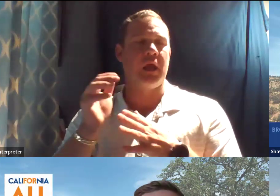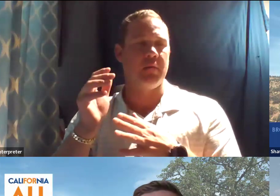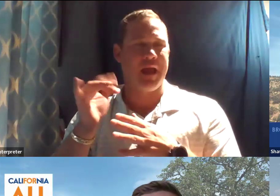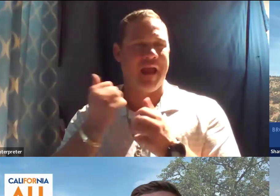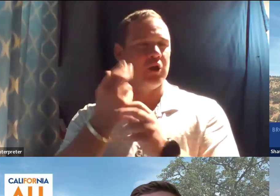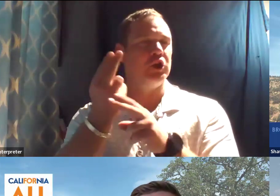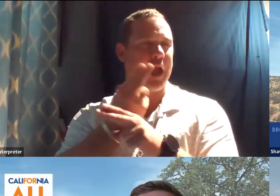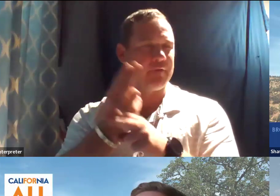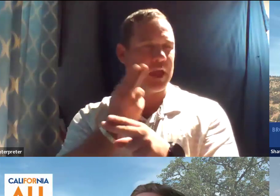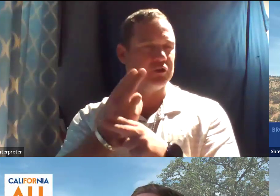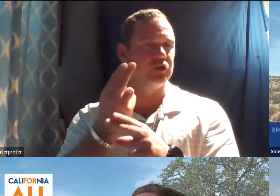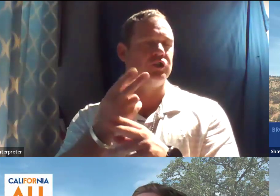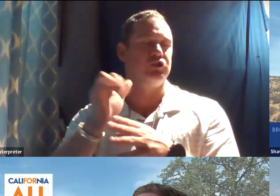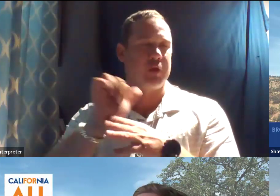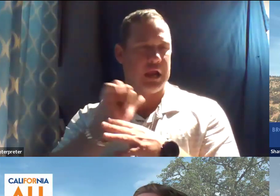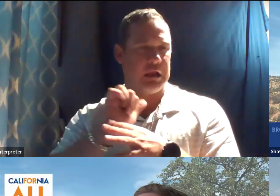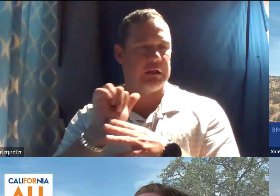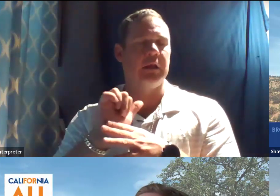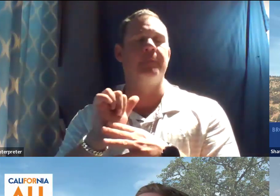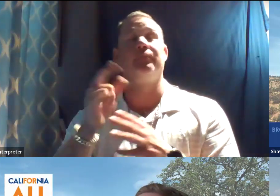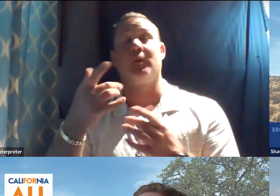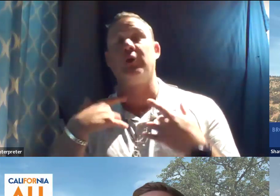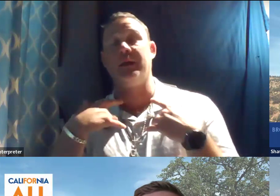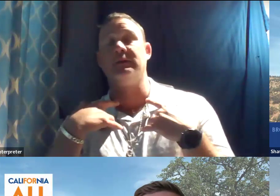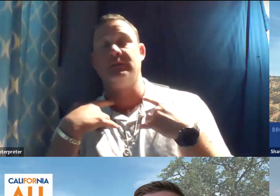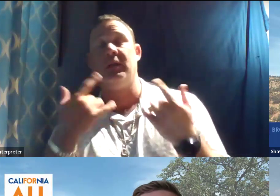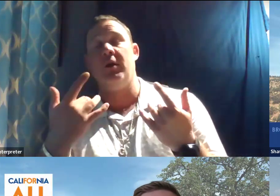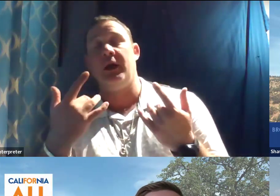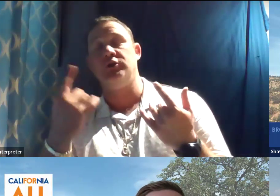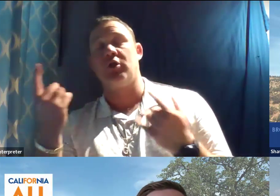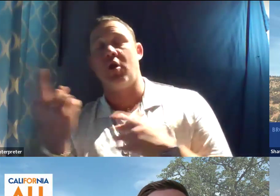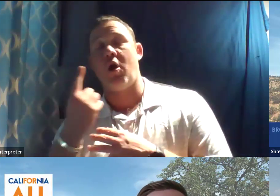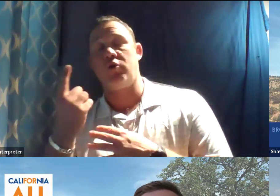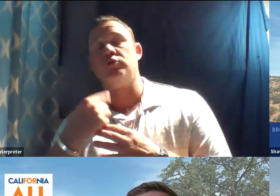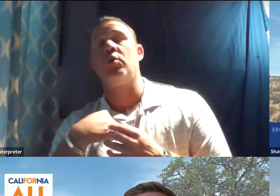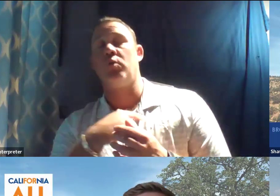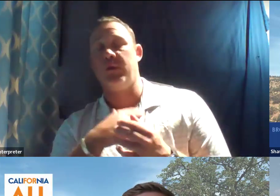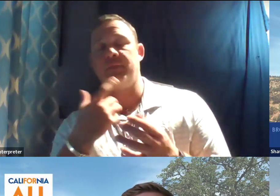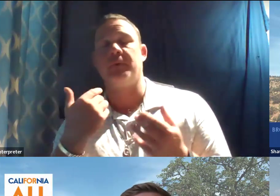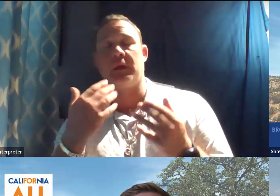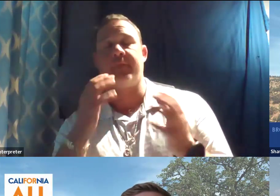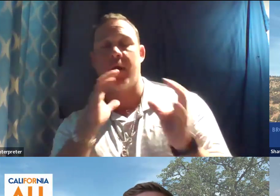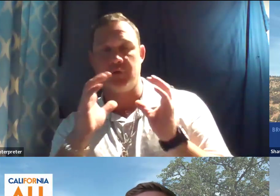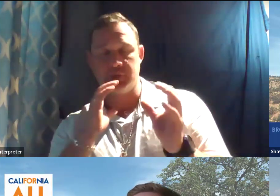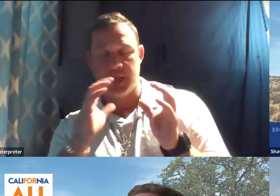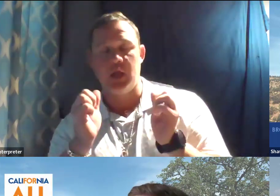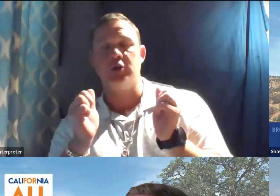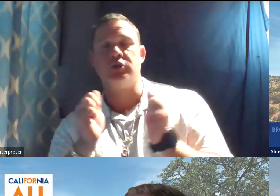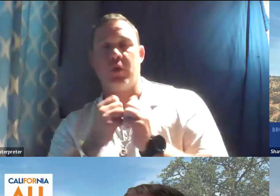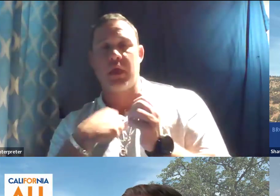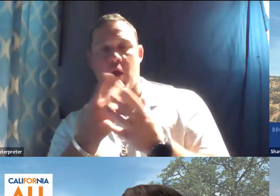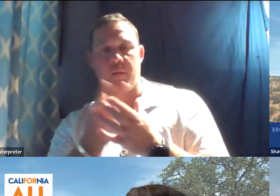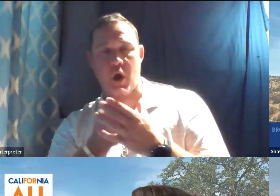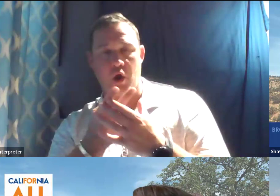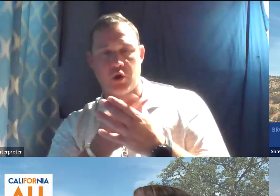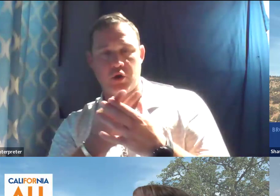last but not least, something for you guys to also take into consideration, and this is something that we've been having in conversations with our